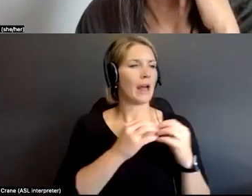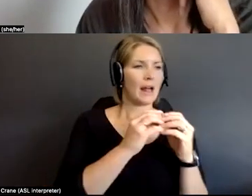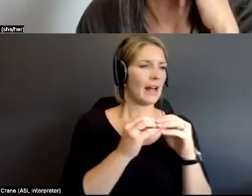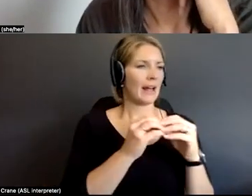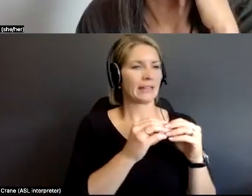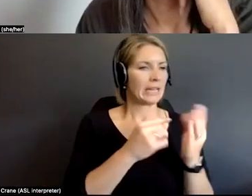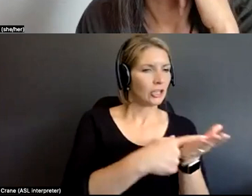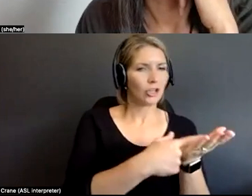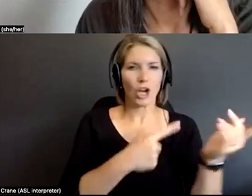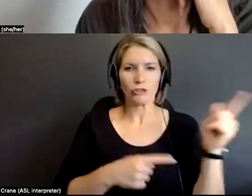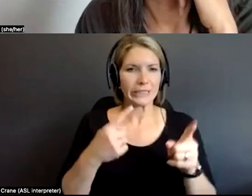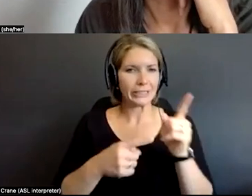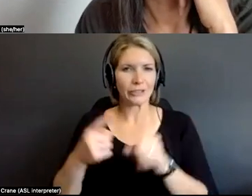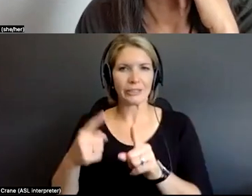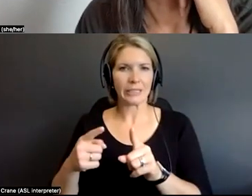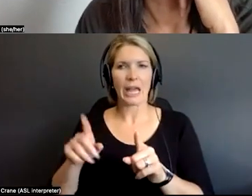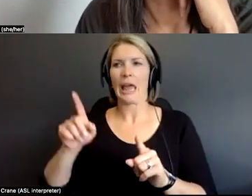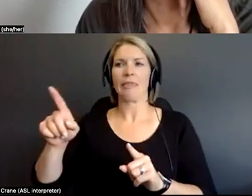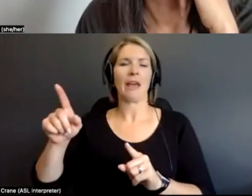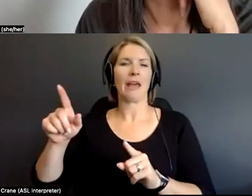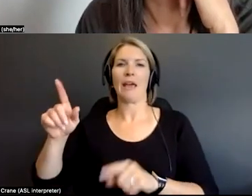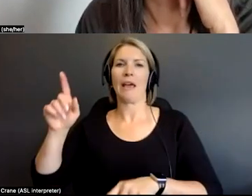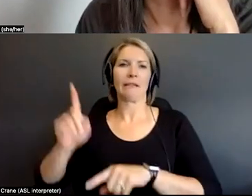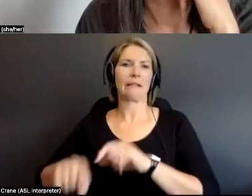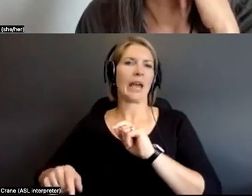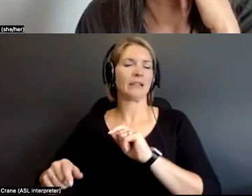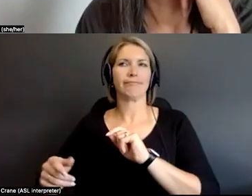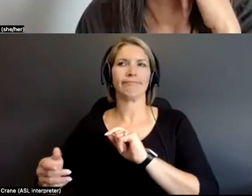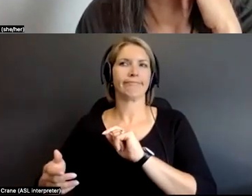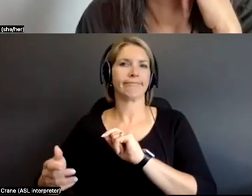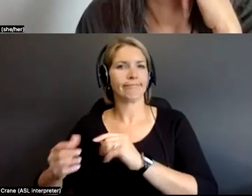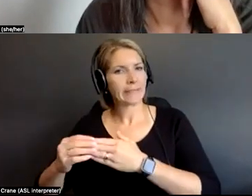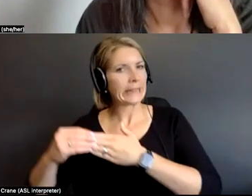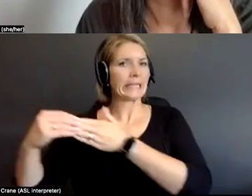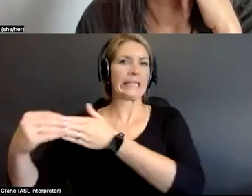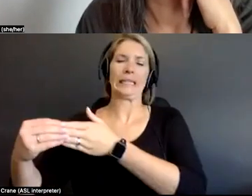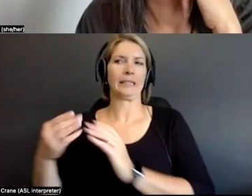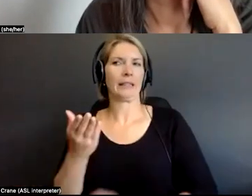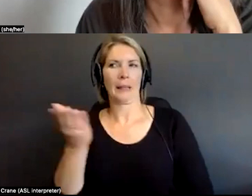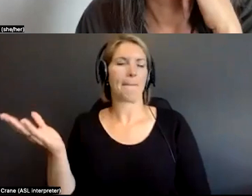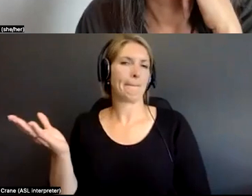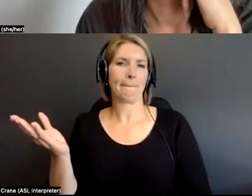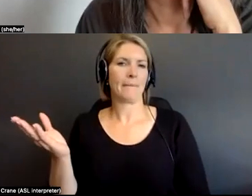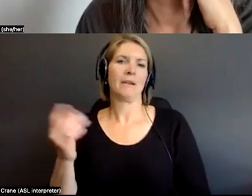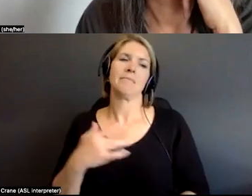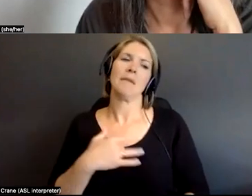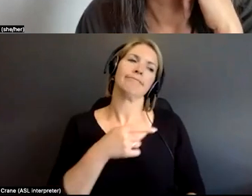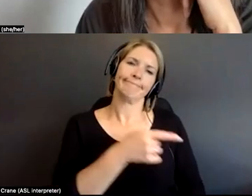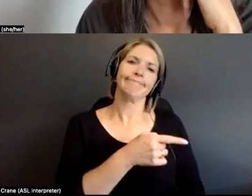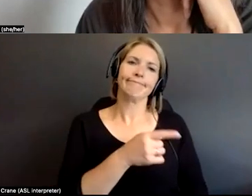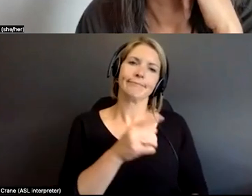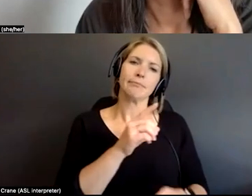without letting the author run the show. Because again, as Gigi said, we are the professionals who know what we're doing. So we do have to kind of walk that